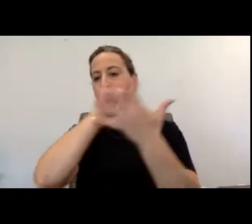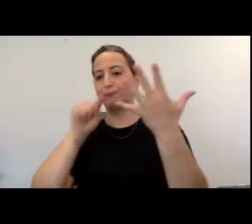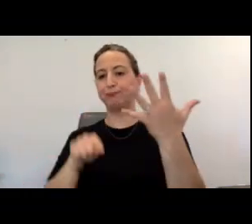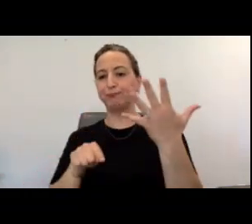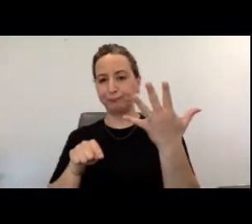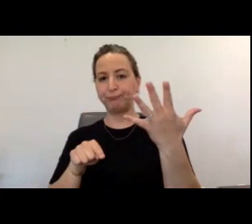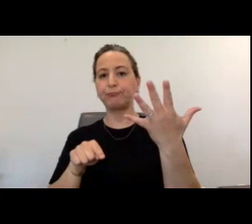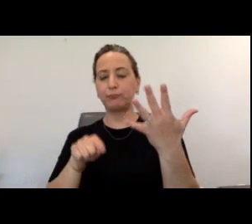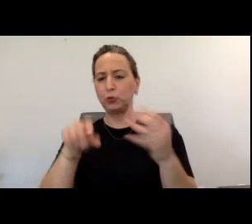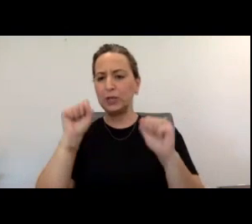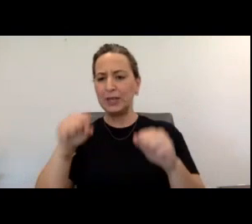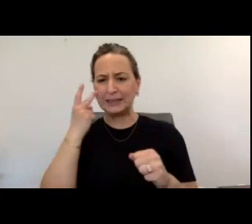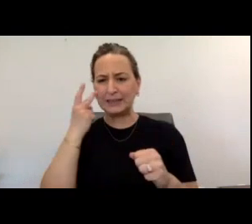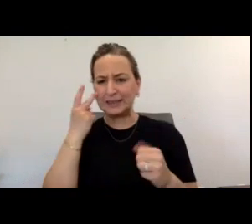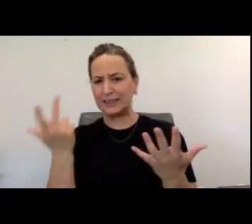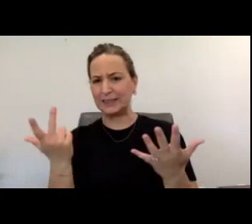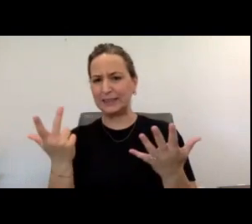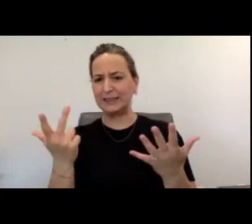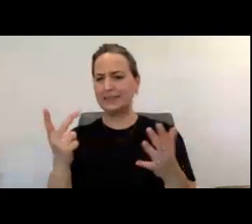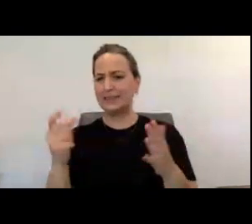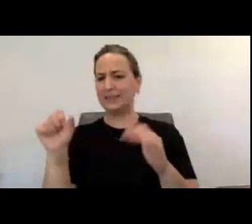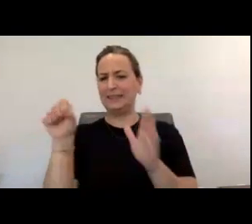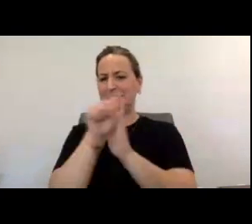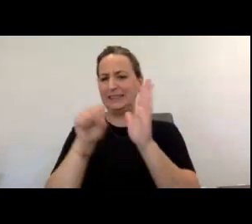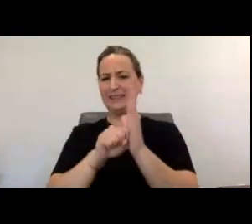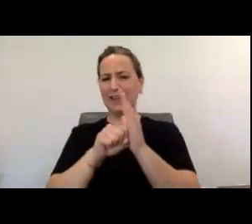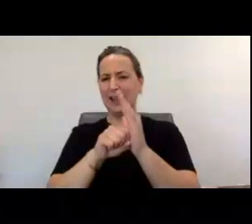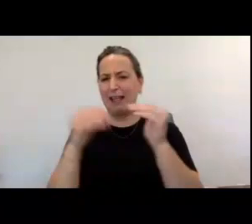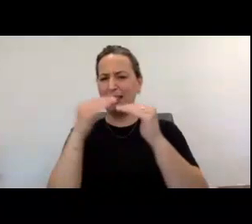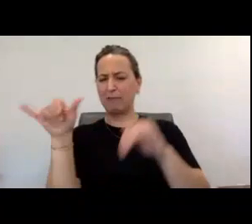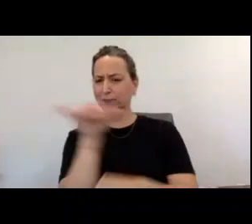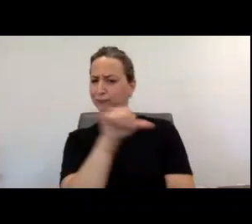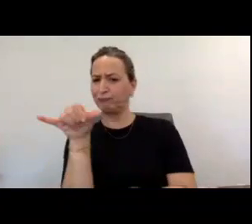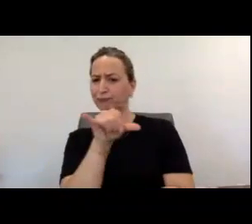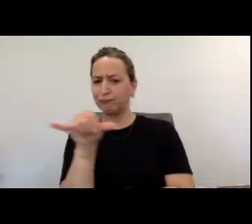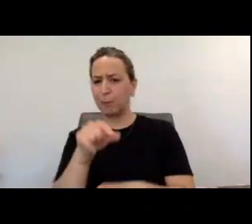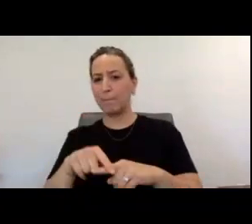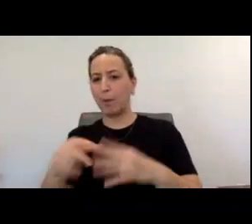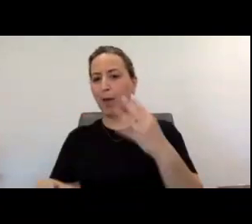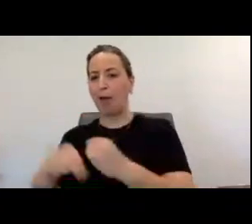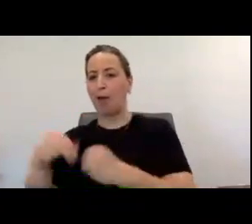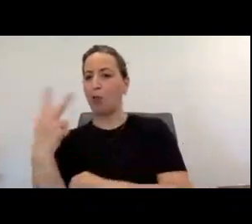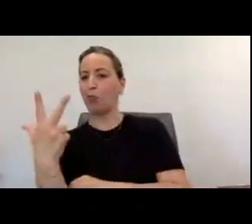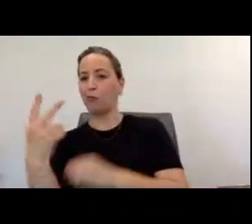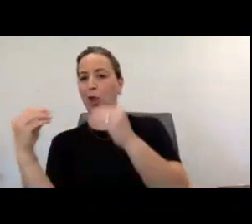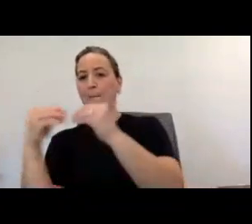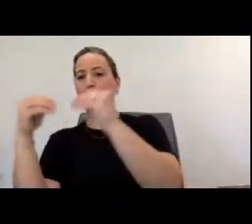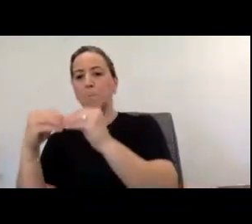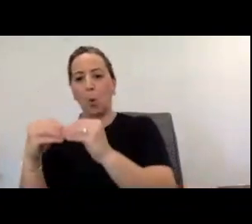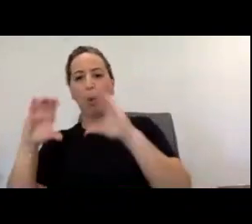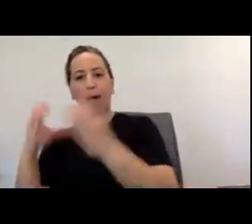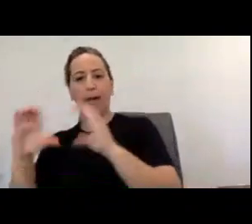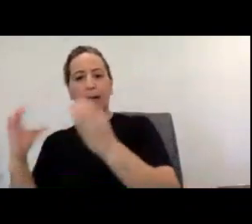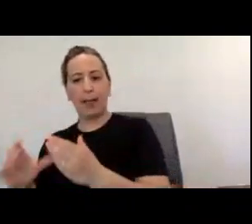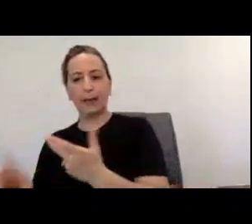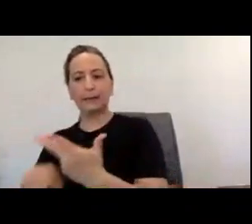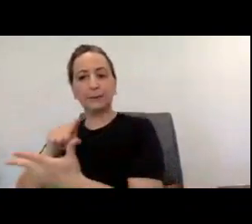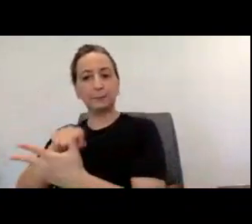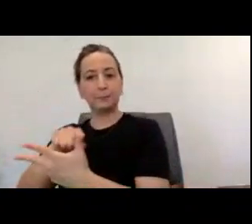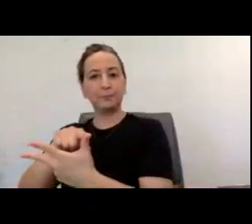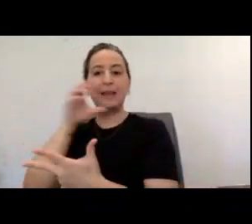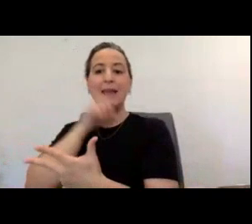can see that that's closely mirrored at the state level as well, but we add on 3 additional protected classes. So we add on